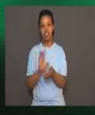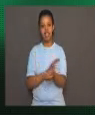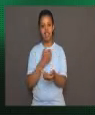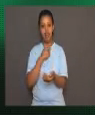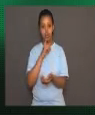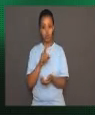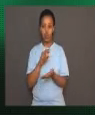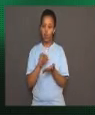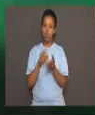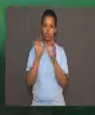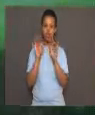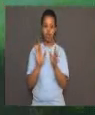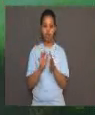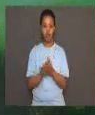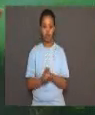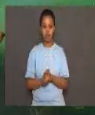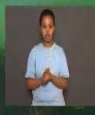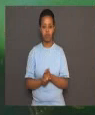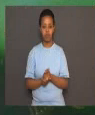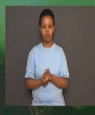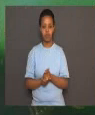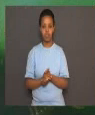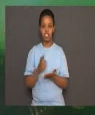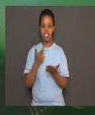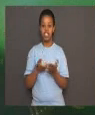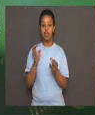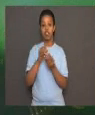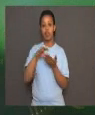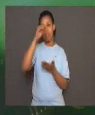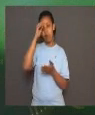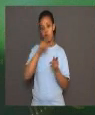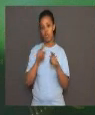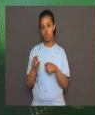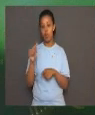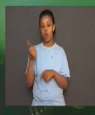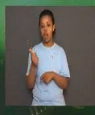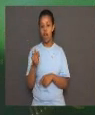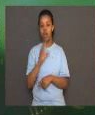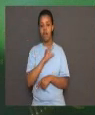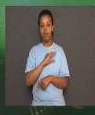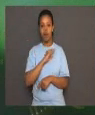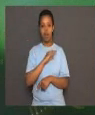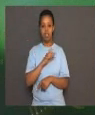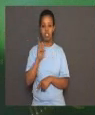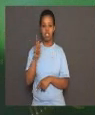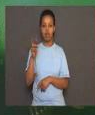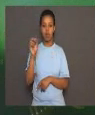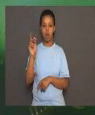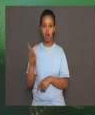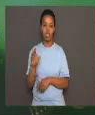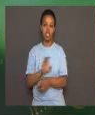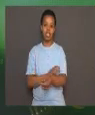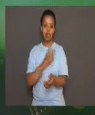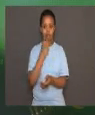a nucleus. We also learned other characteristics of prokaryotic